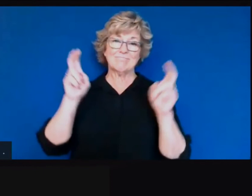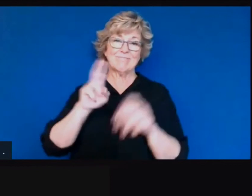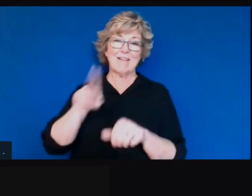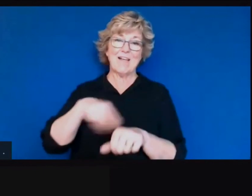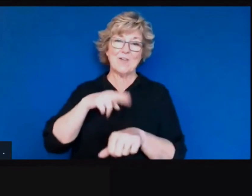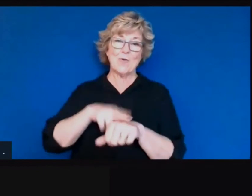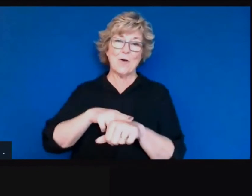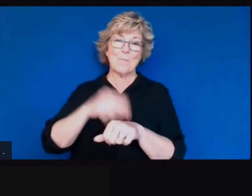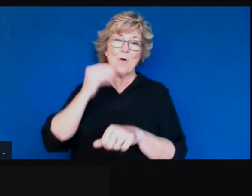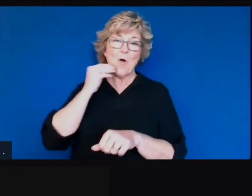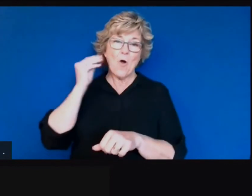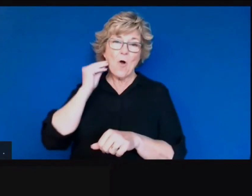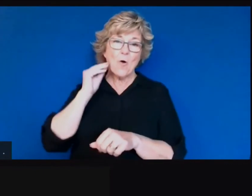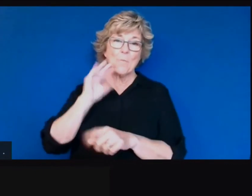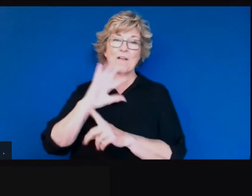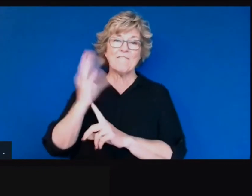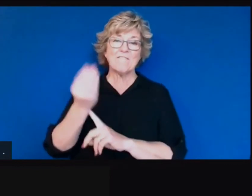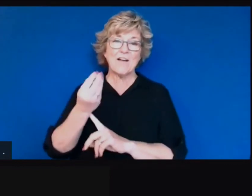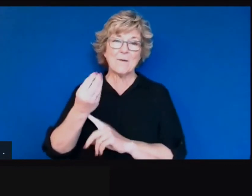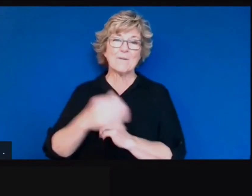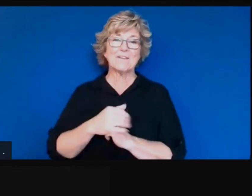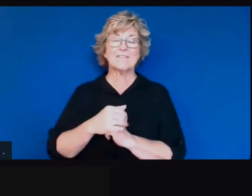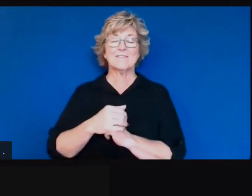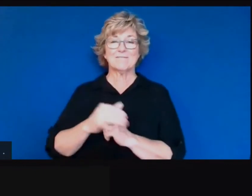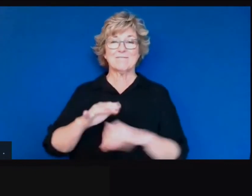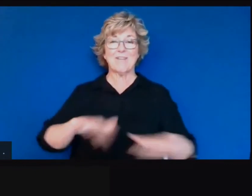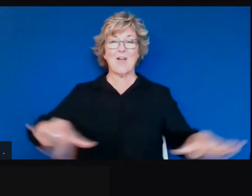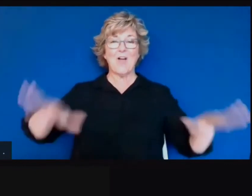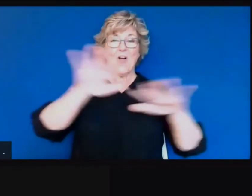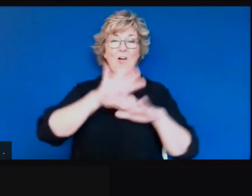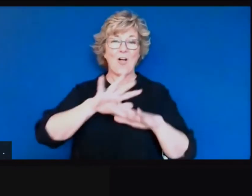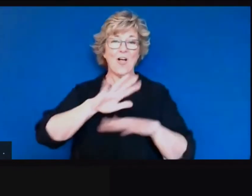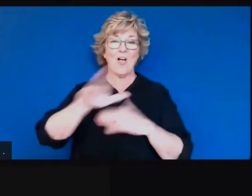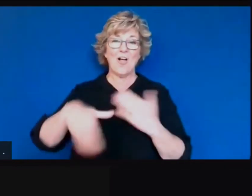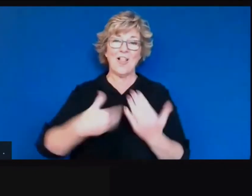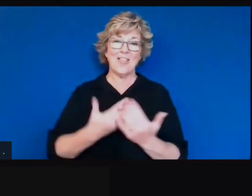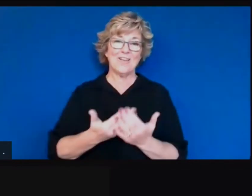can for your family, for my family, for all our families. Look,